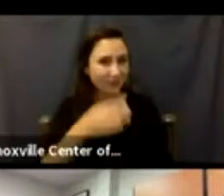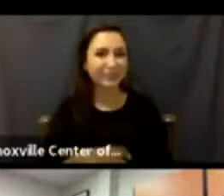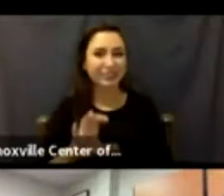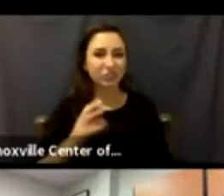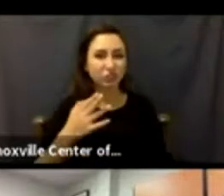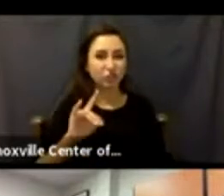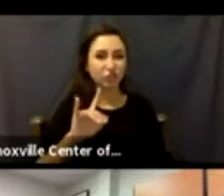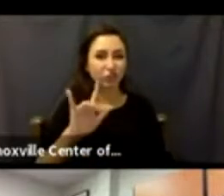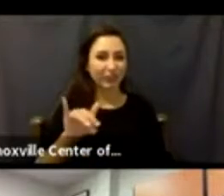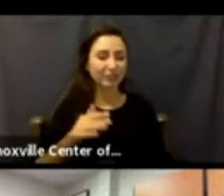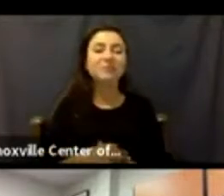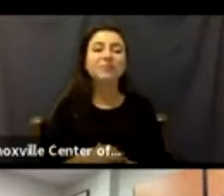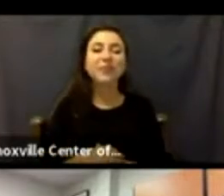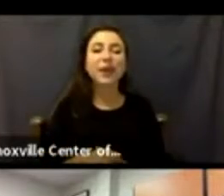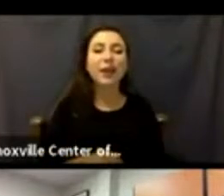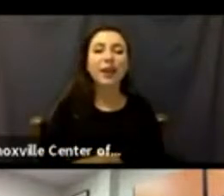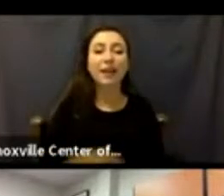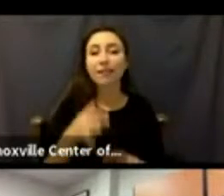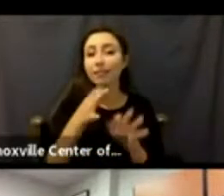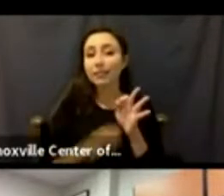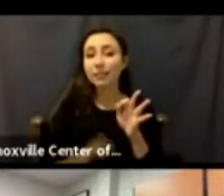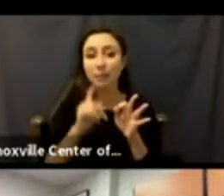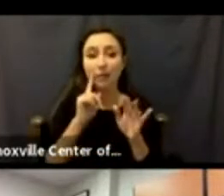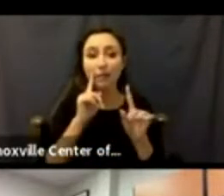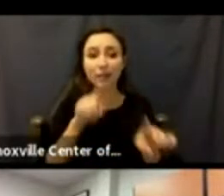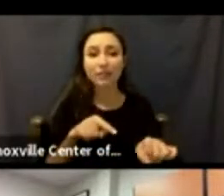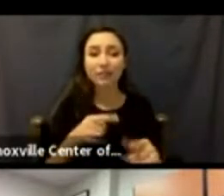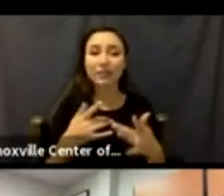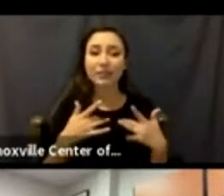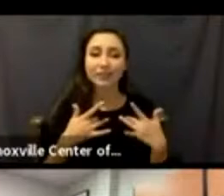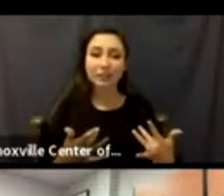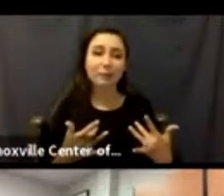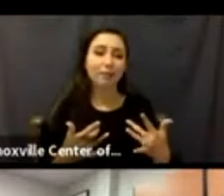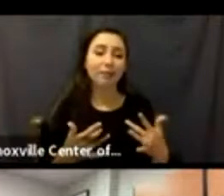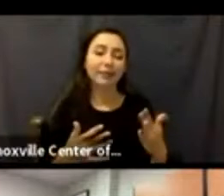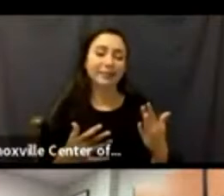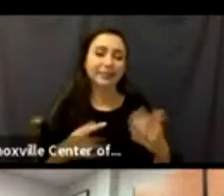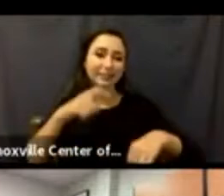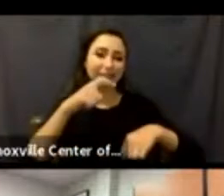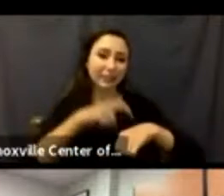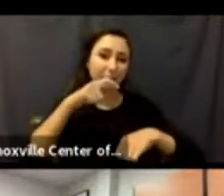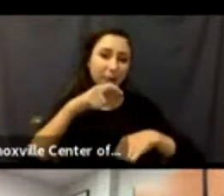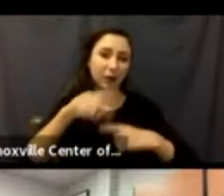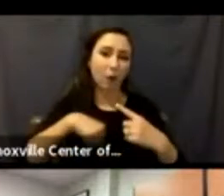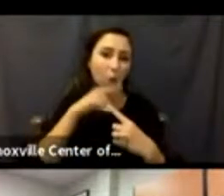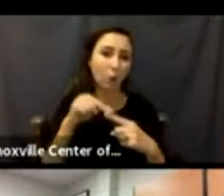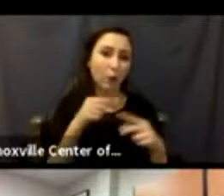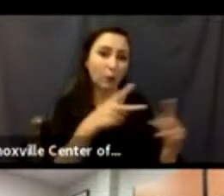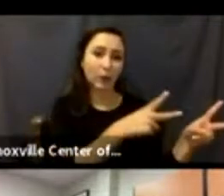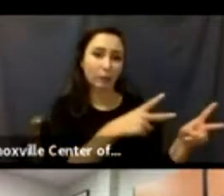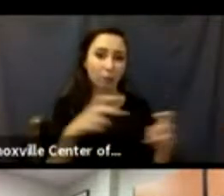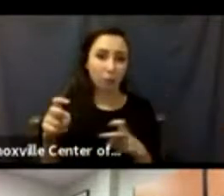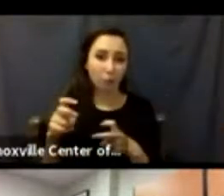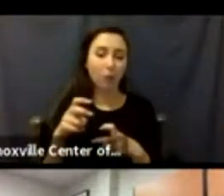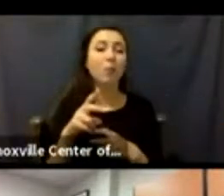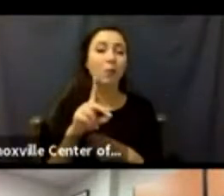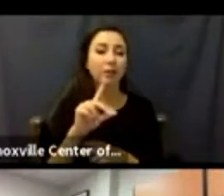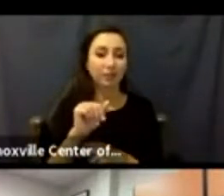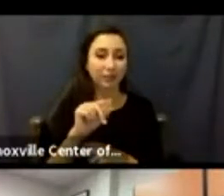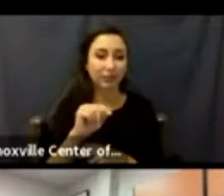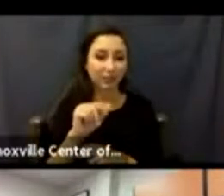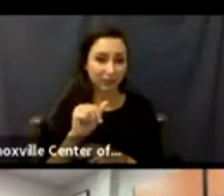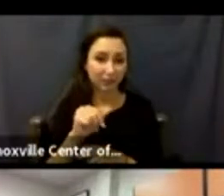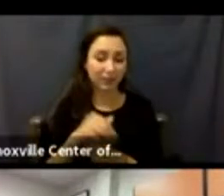the simple answer is typically timing of when the data is pulled. And so that's the